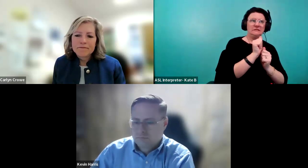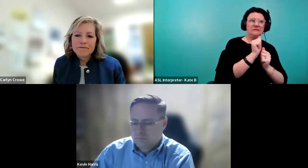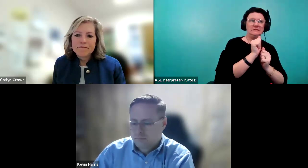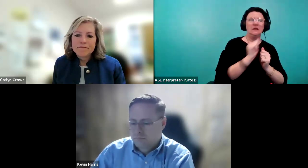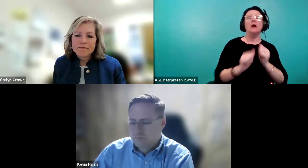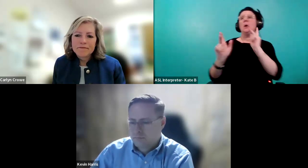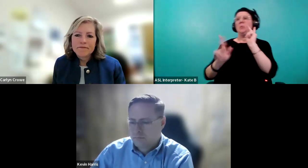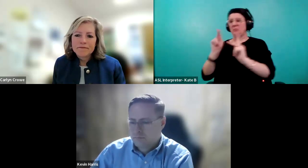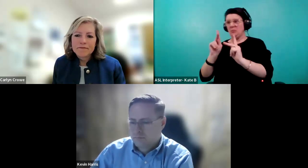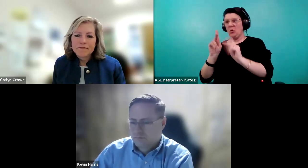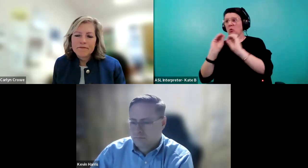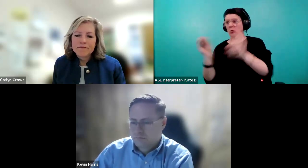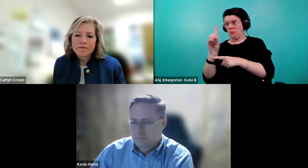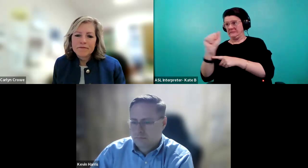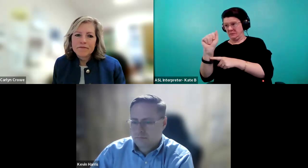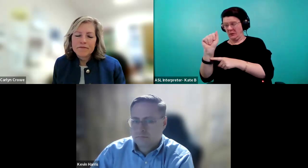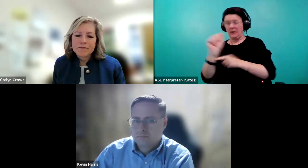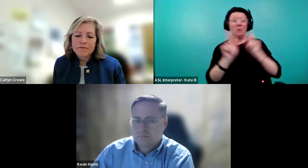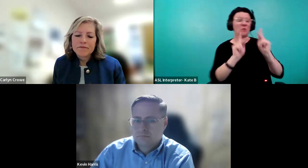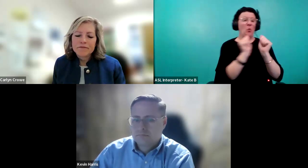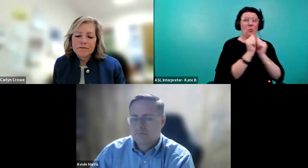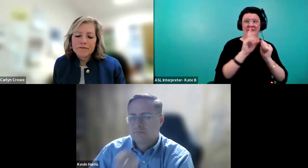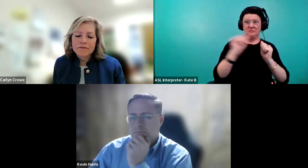same voting age or same age able to vote.